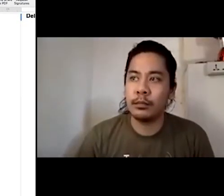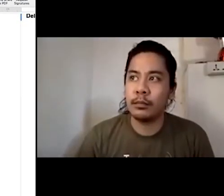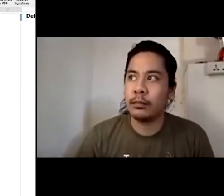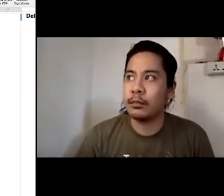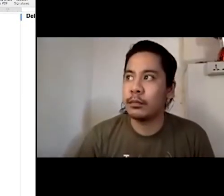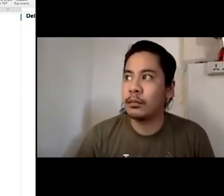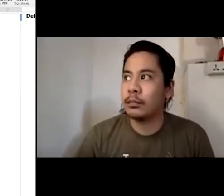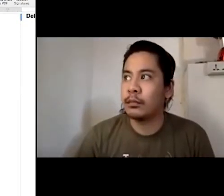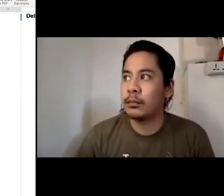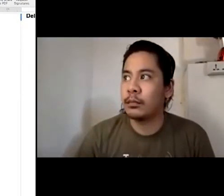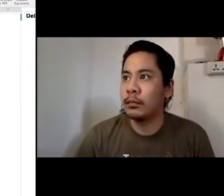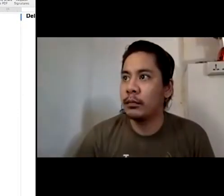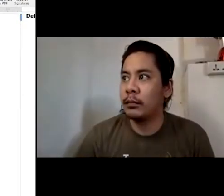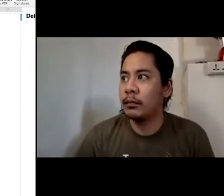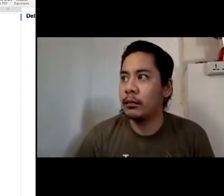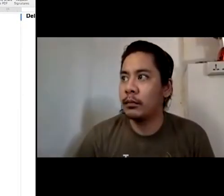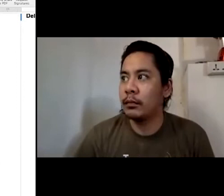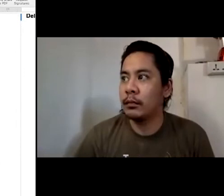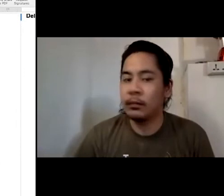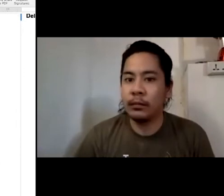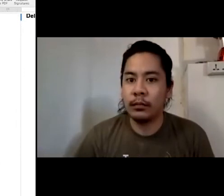okay.